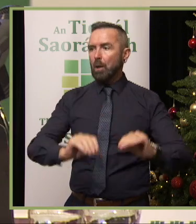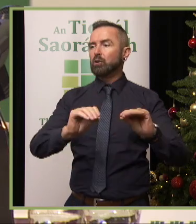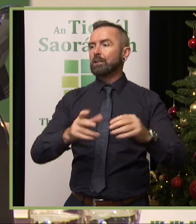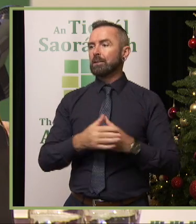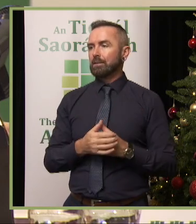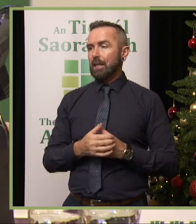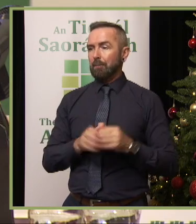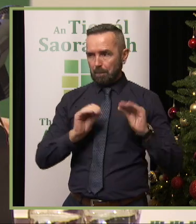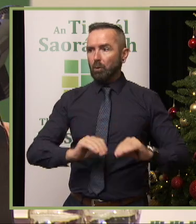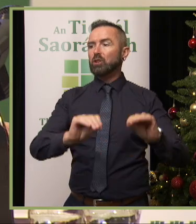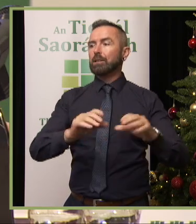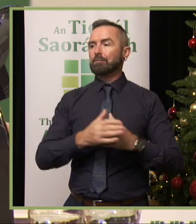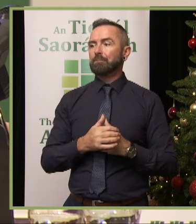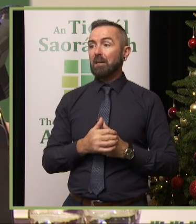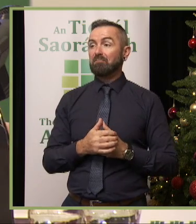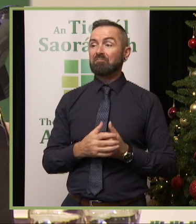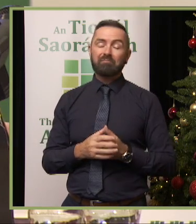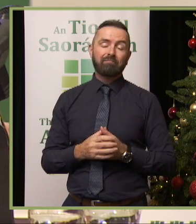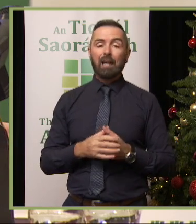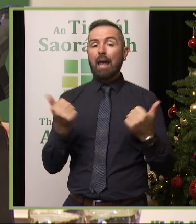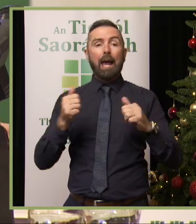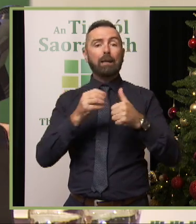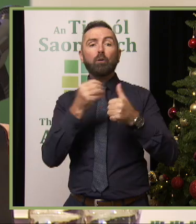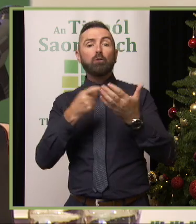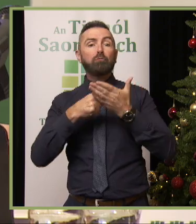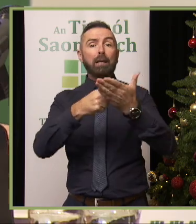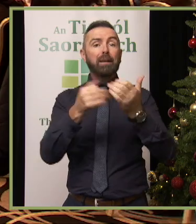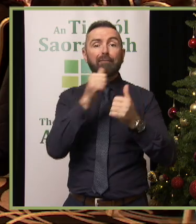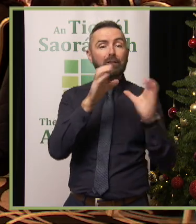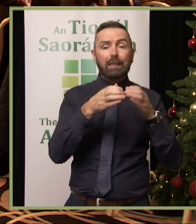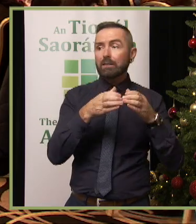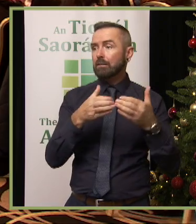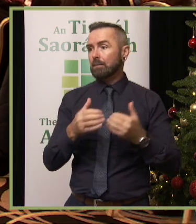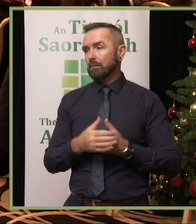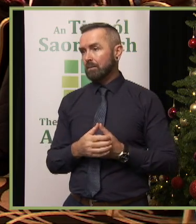Any other recommendations from this first section? Okay, table 13.